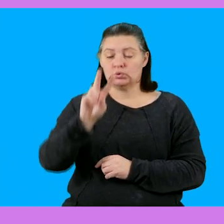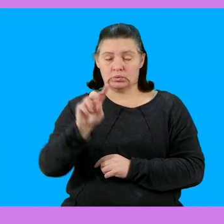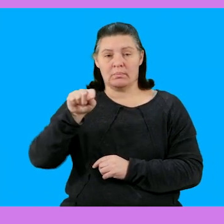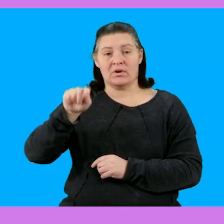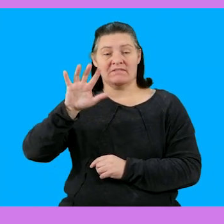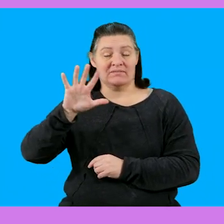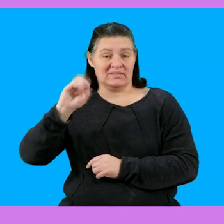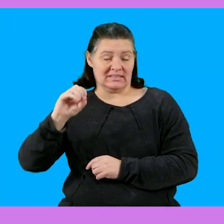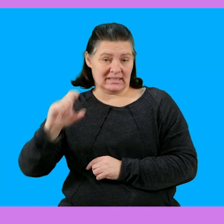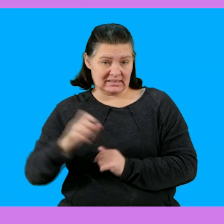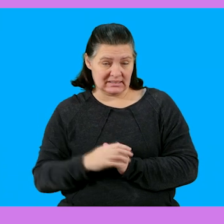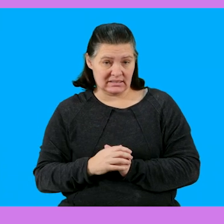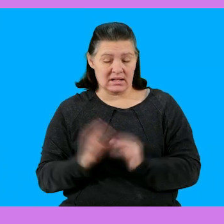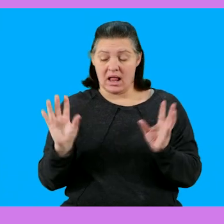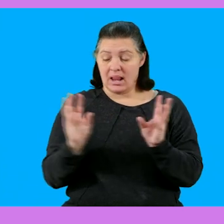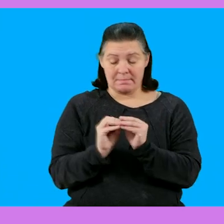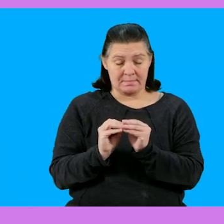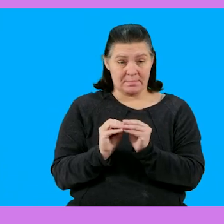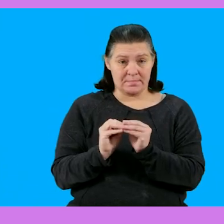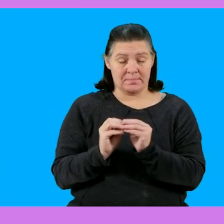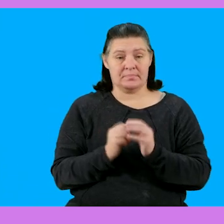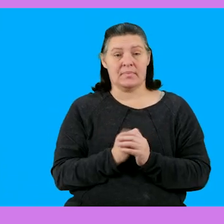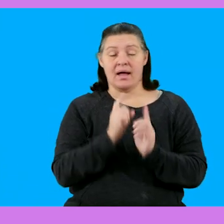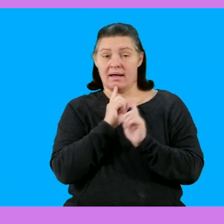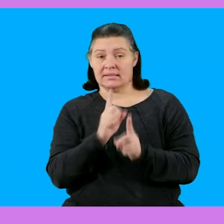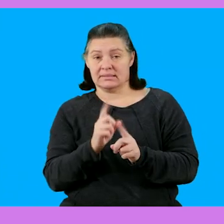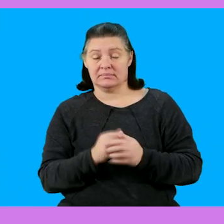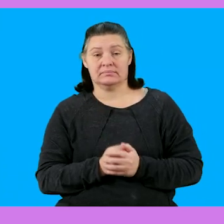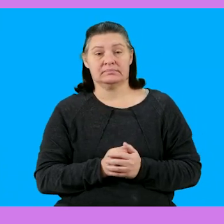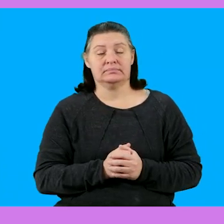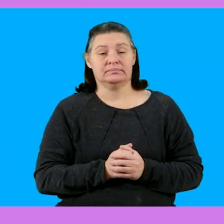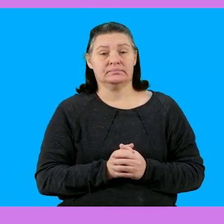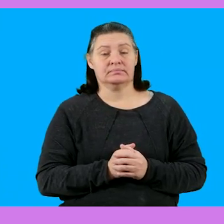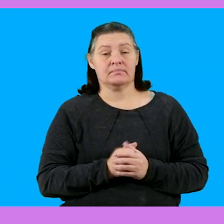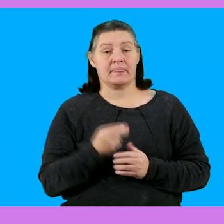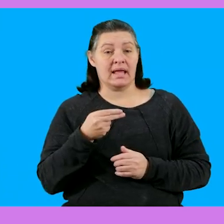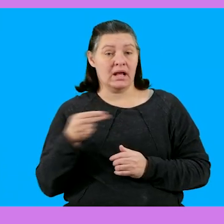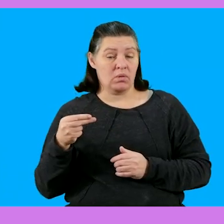1,102 rand and 50 cents. Okay, so plus.